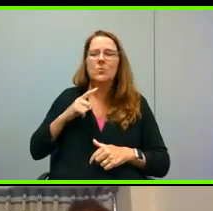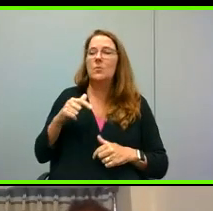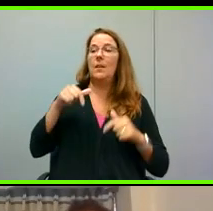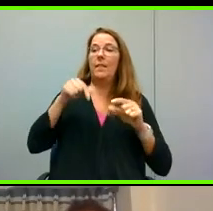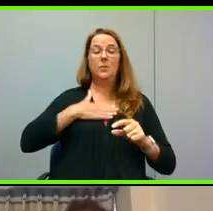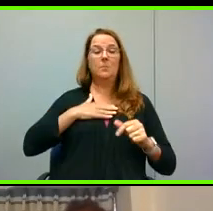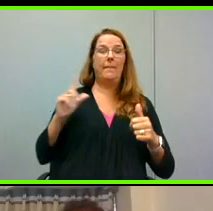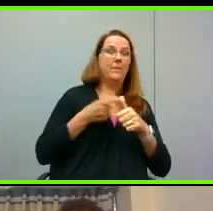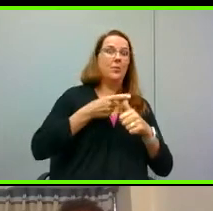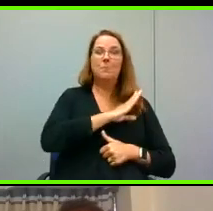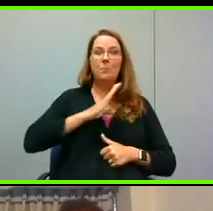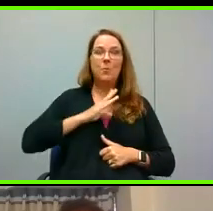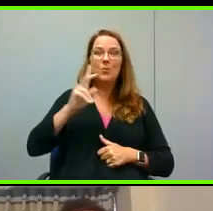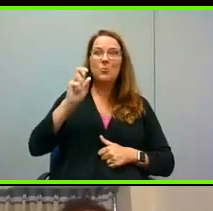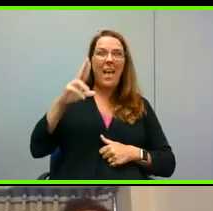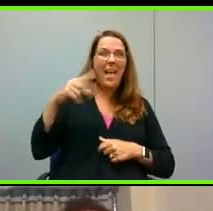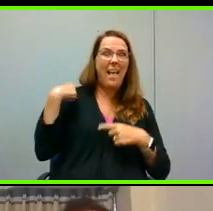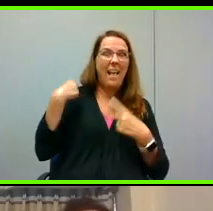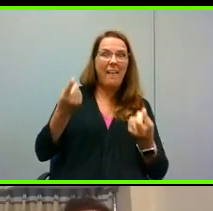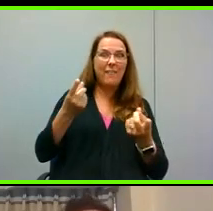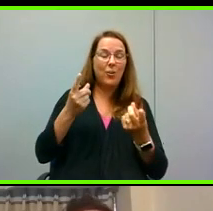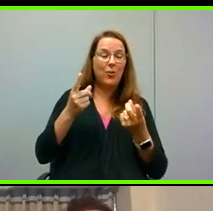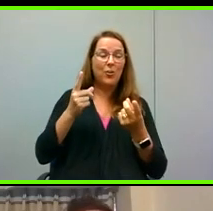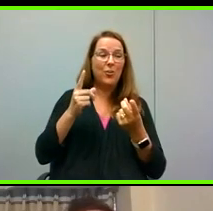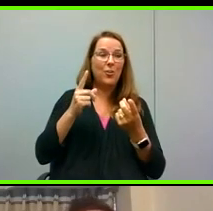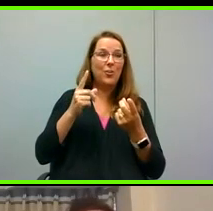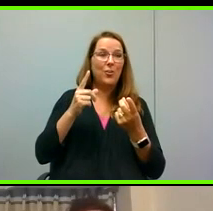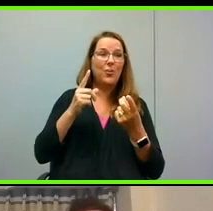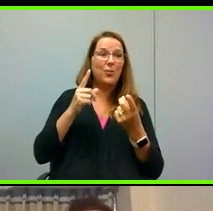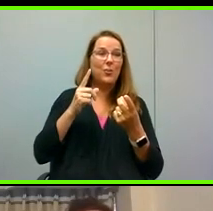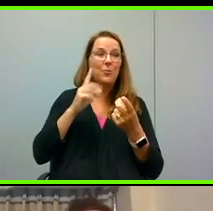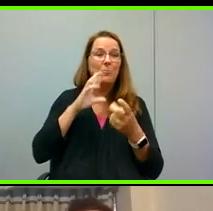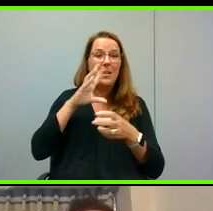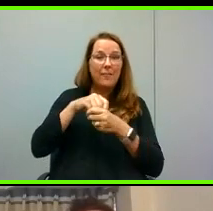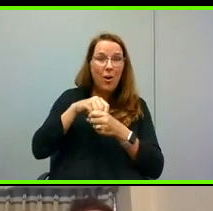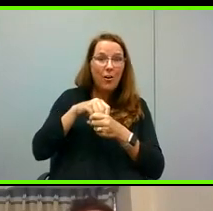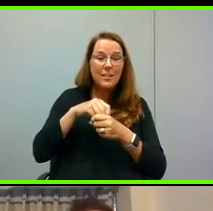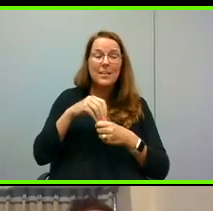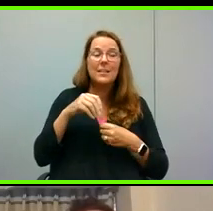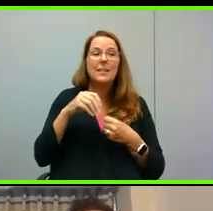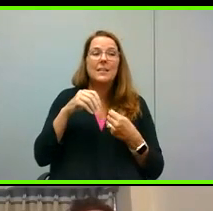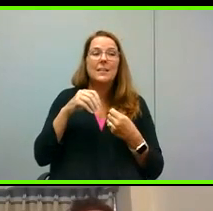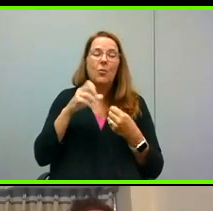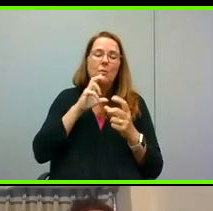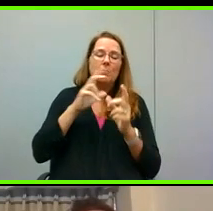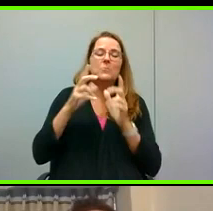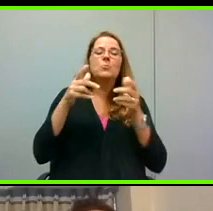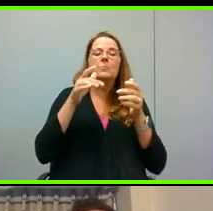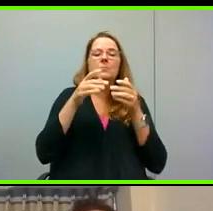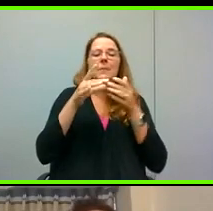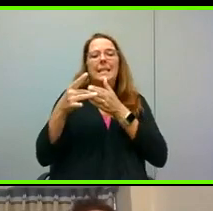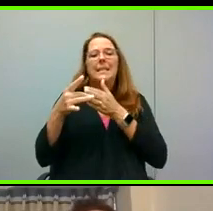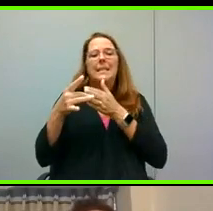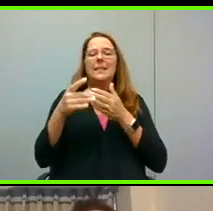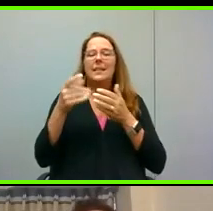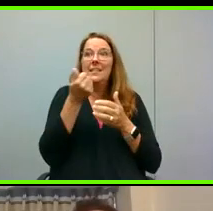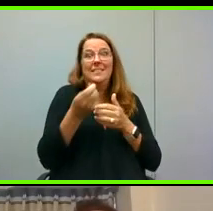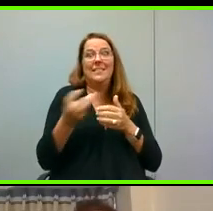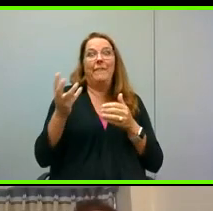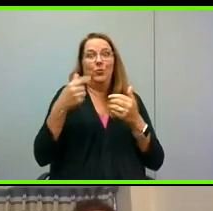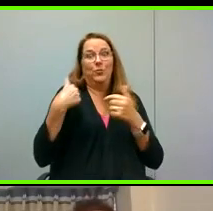board to ever be on, and I've been on several since then in the last 3